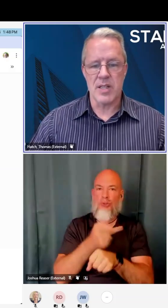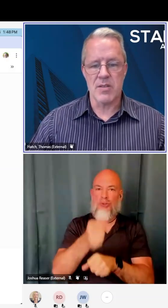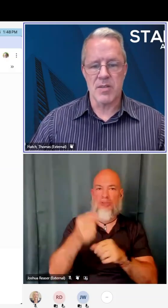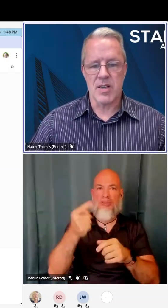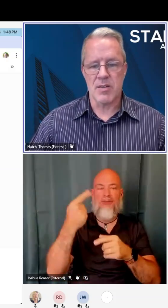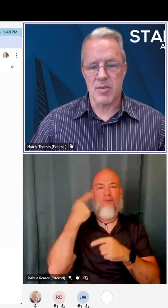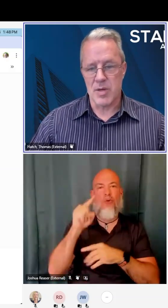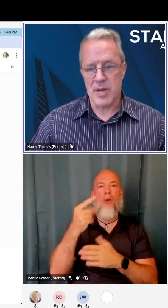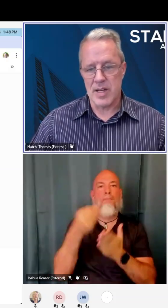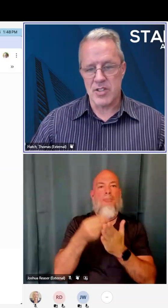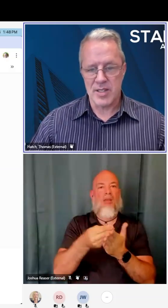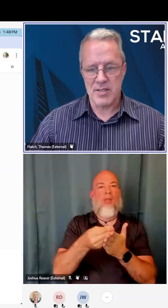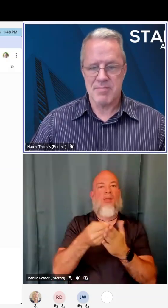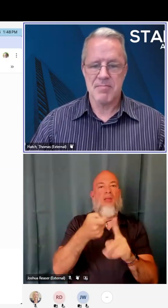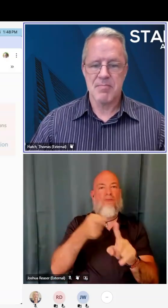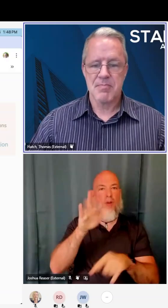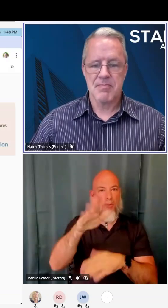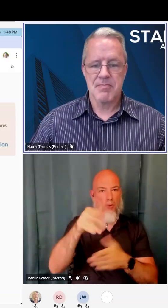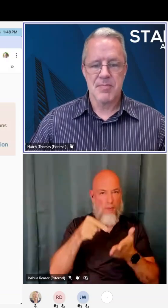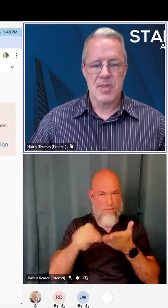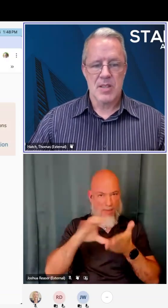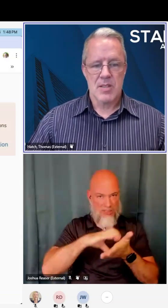deposit money from your paycheck.